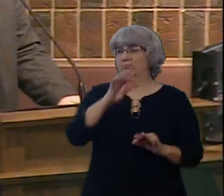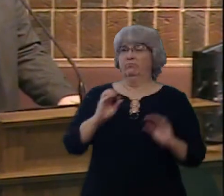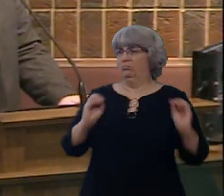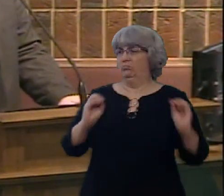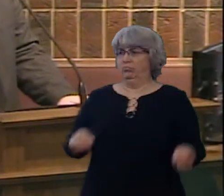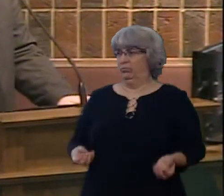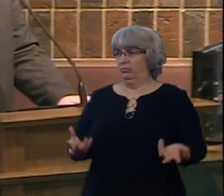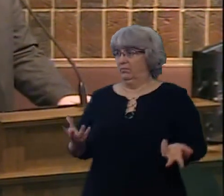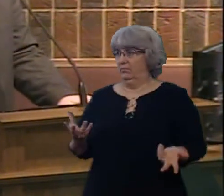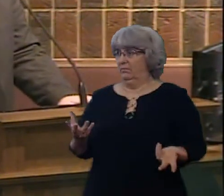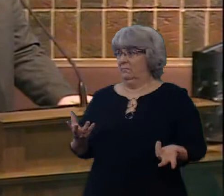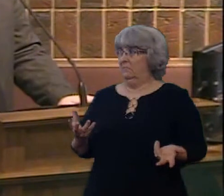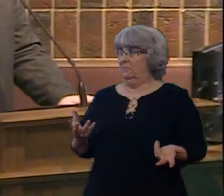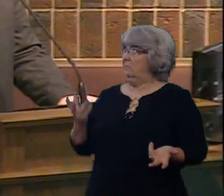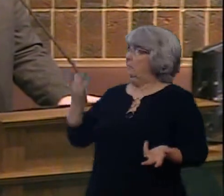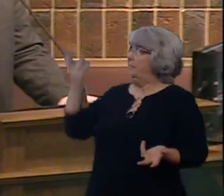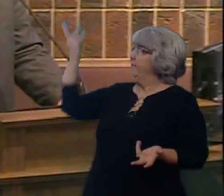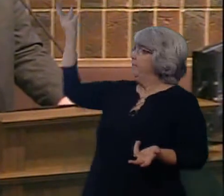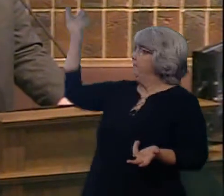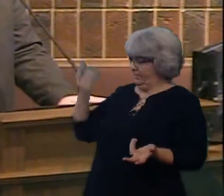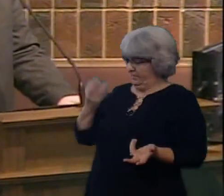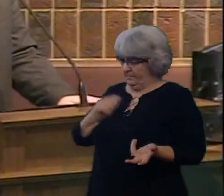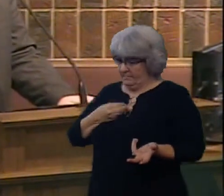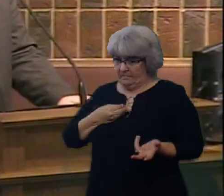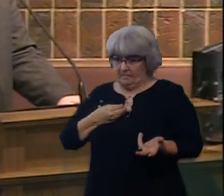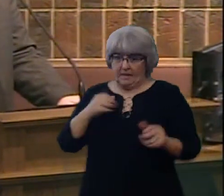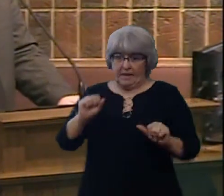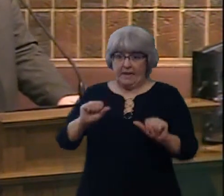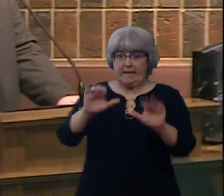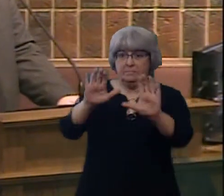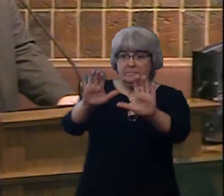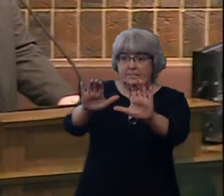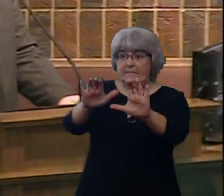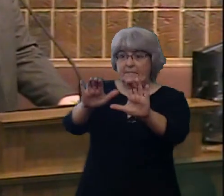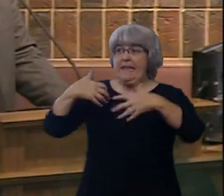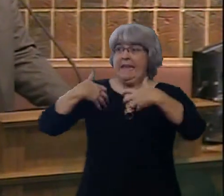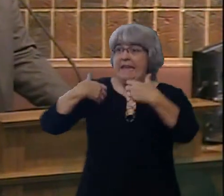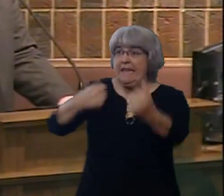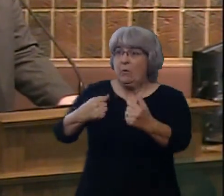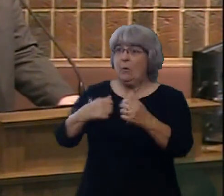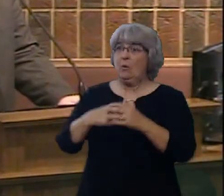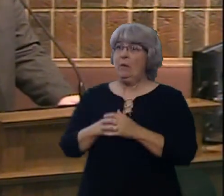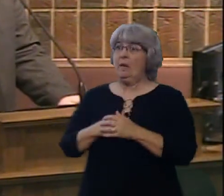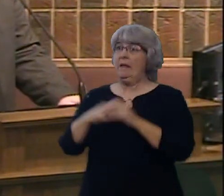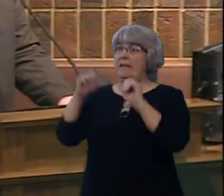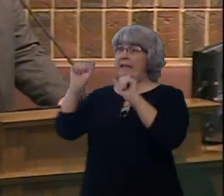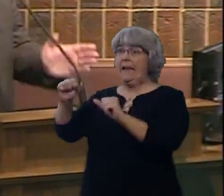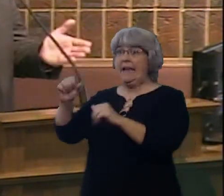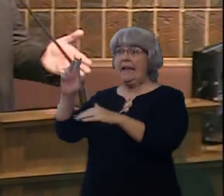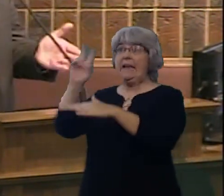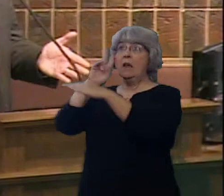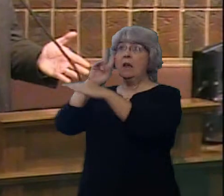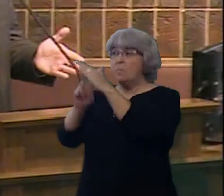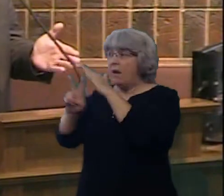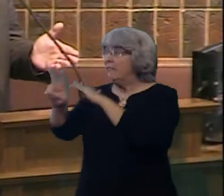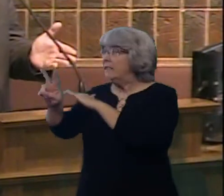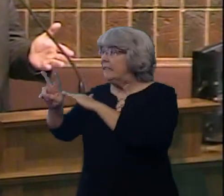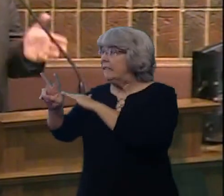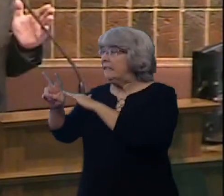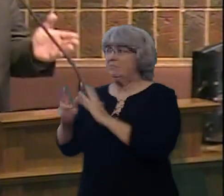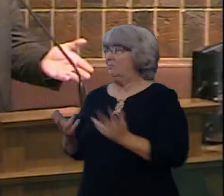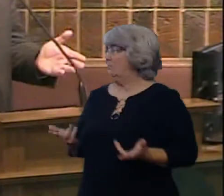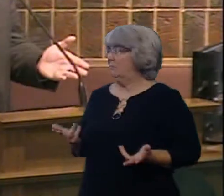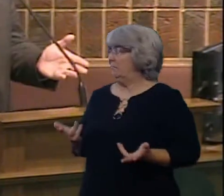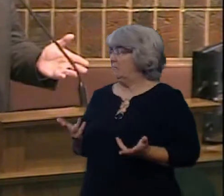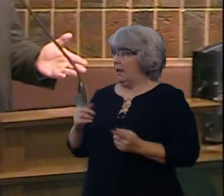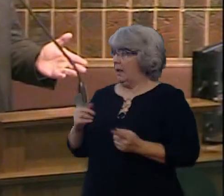are direct gifts of God of healing or of prophecy, as we'll talk about in a moment. But they did. There were